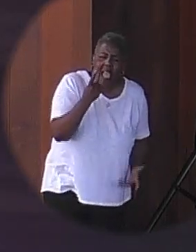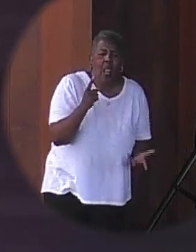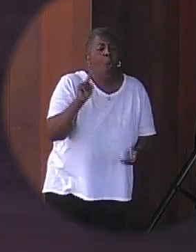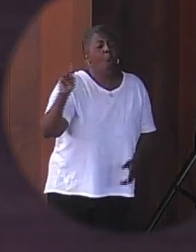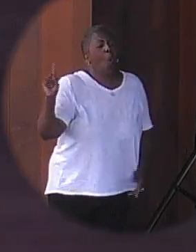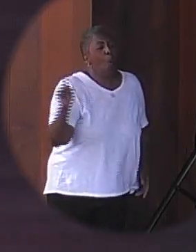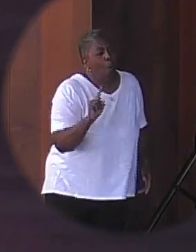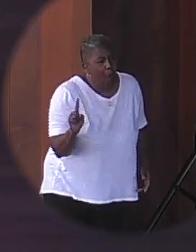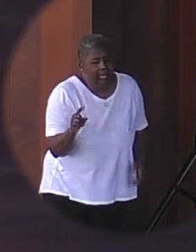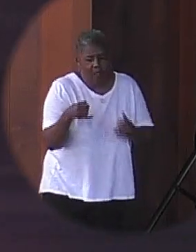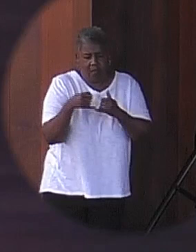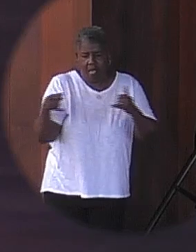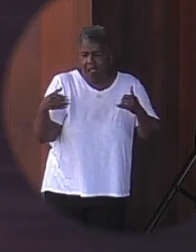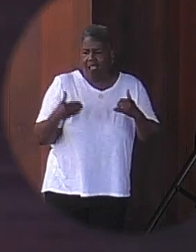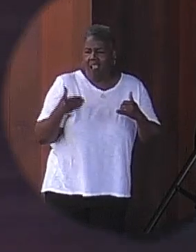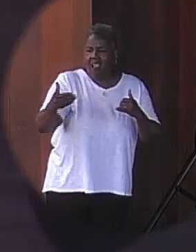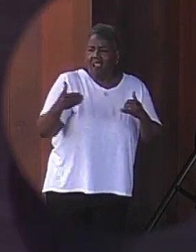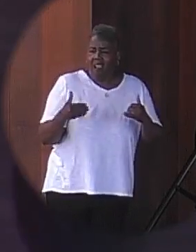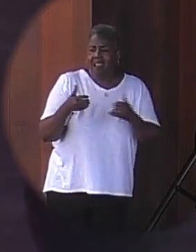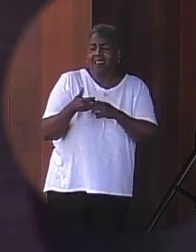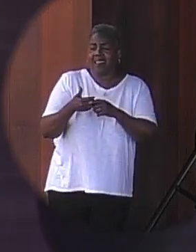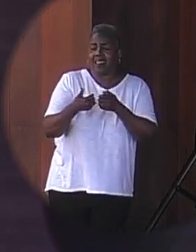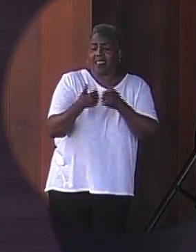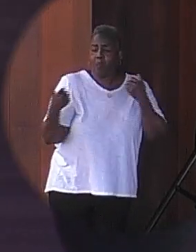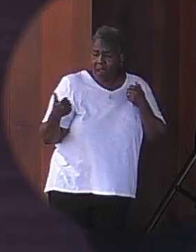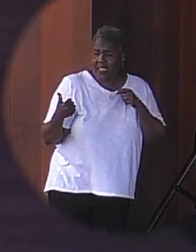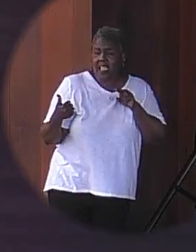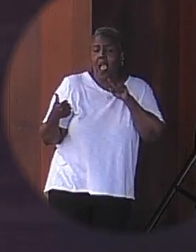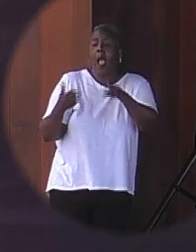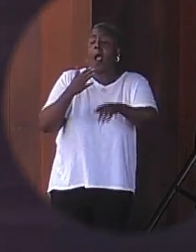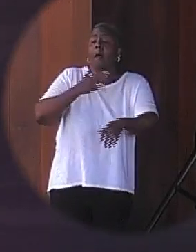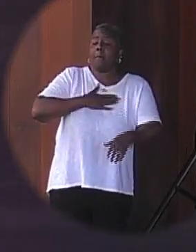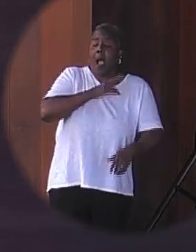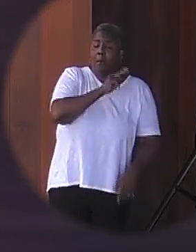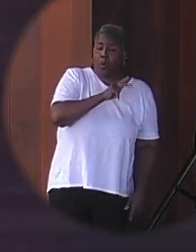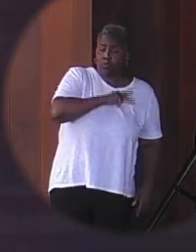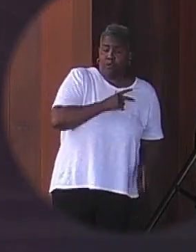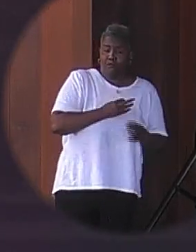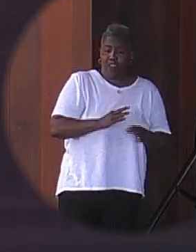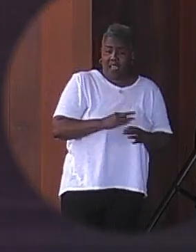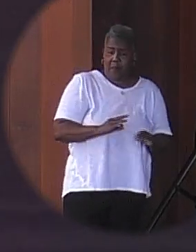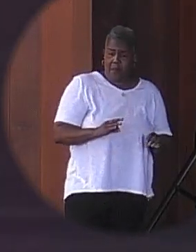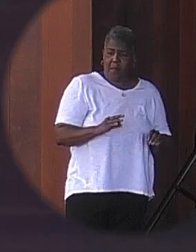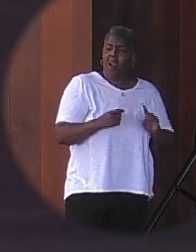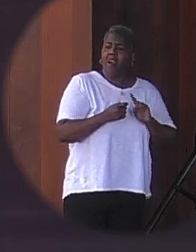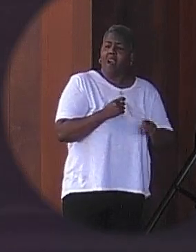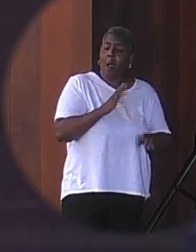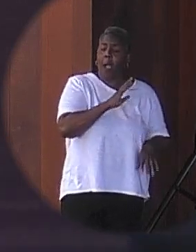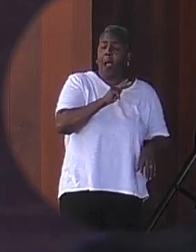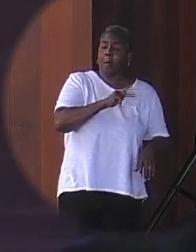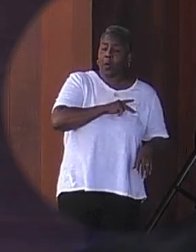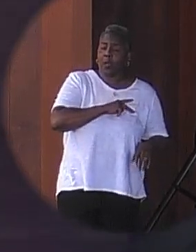where is the line that separates my personal freedom and